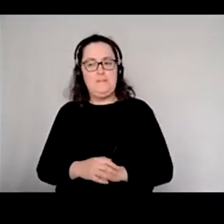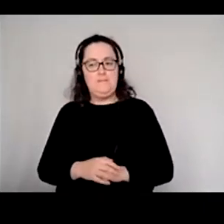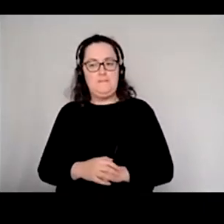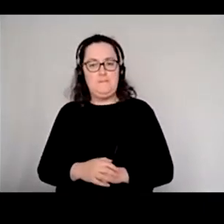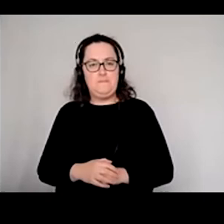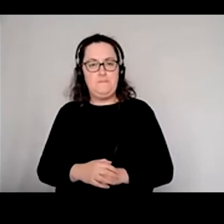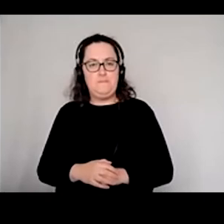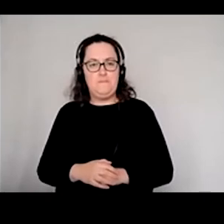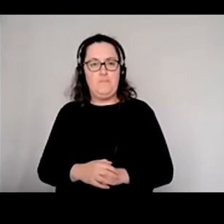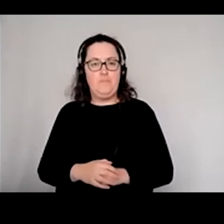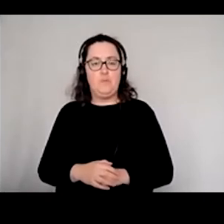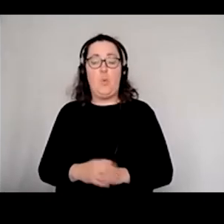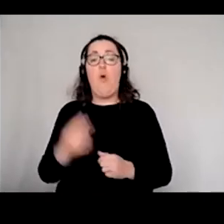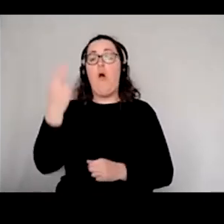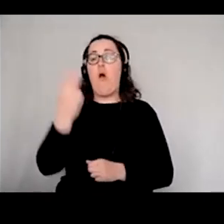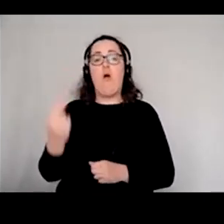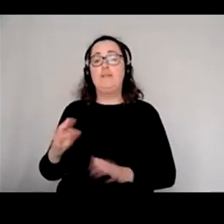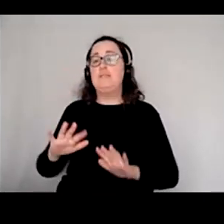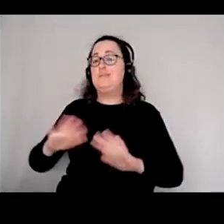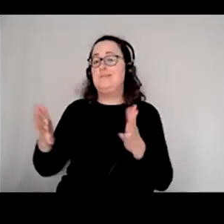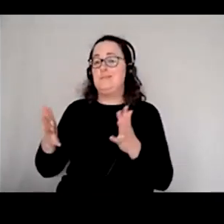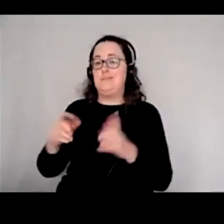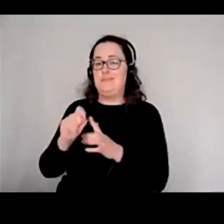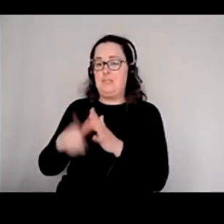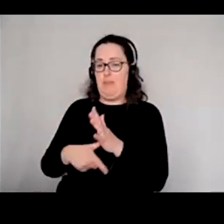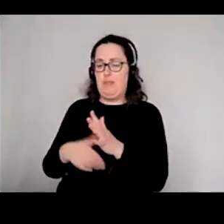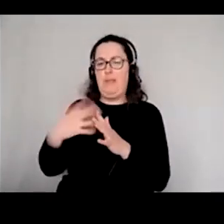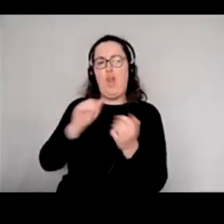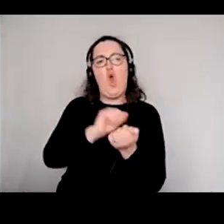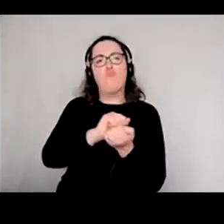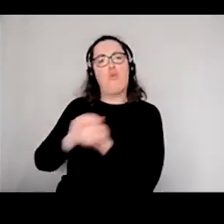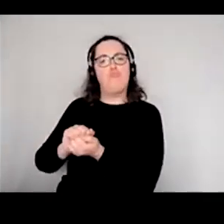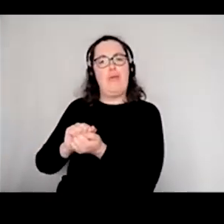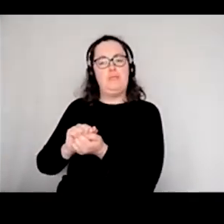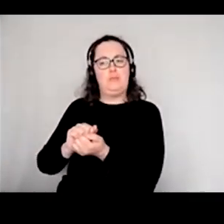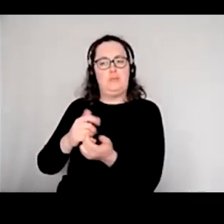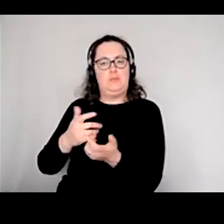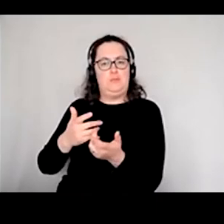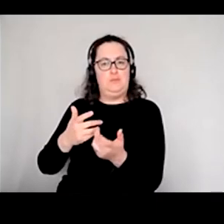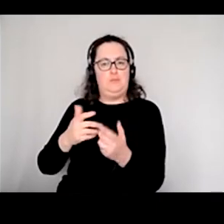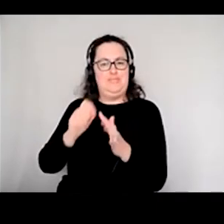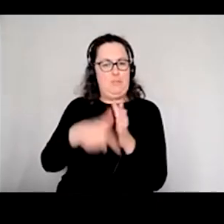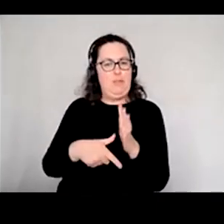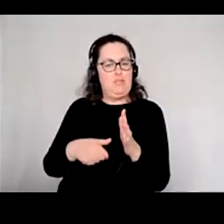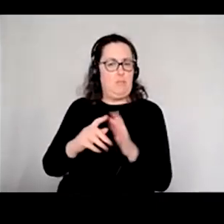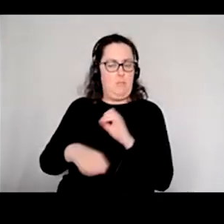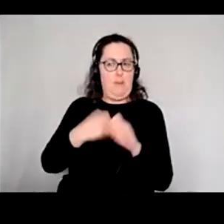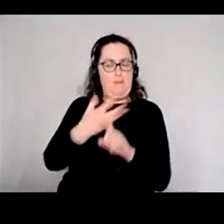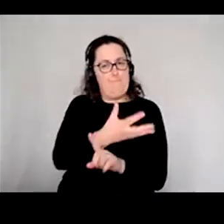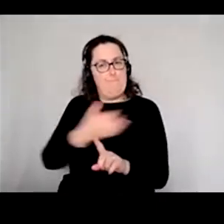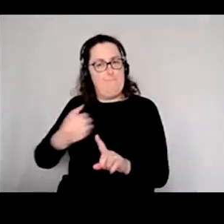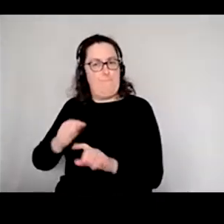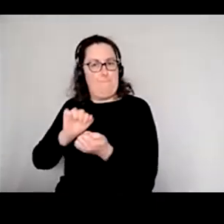how non-disabled artists have appropriated disability to add value to the work. So it's almost like the opposite side of